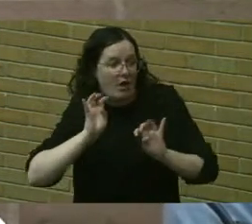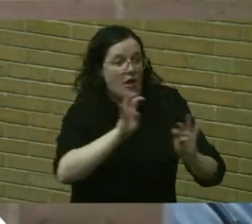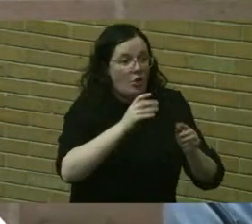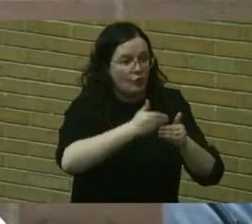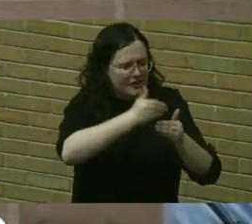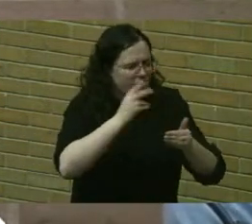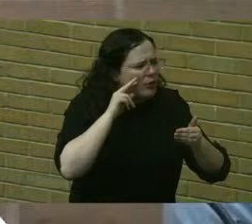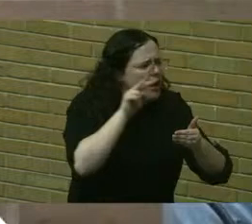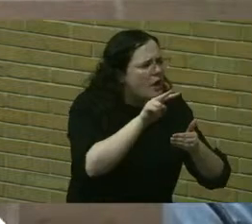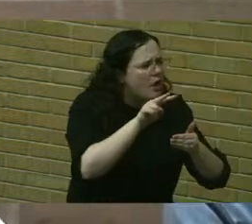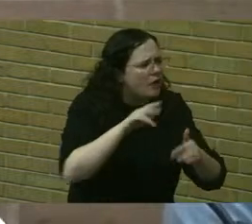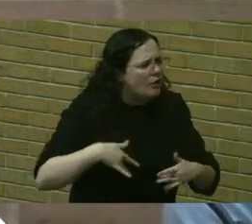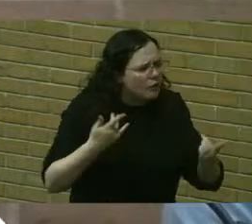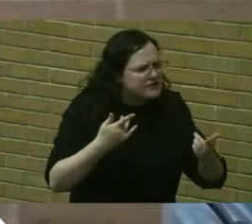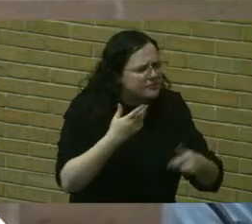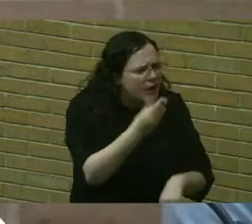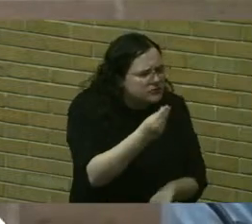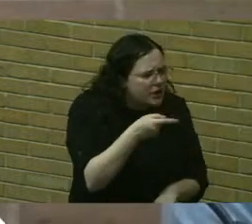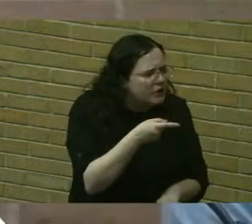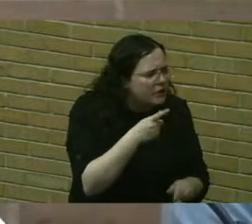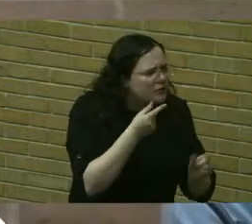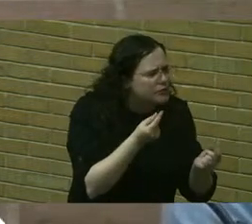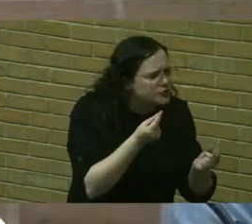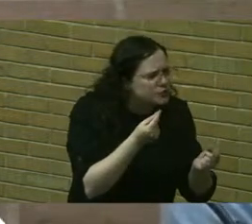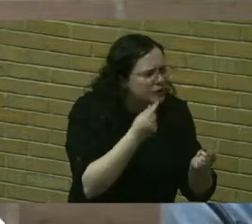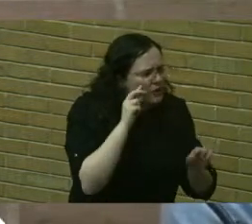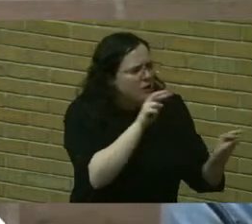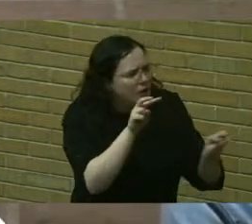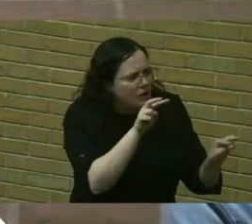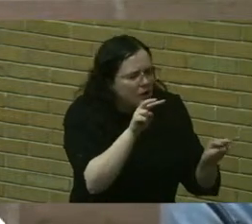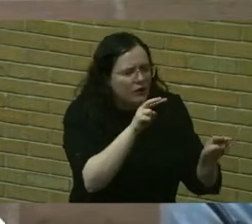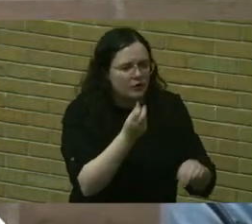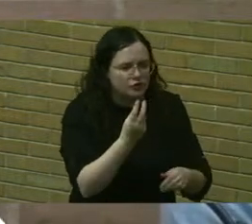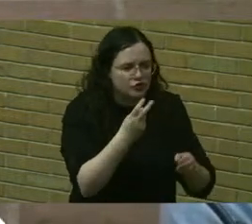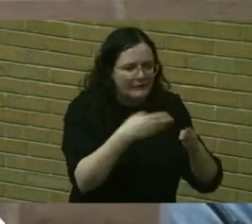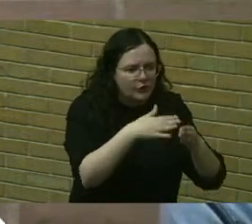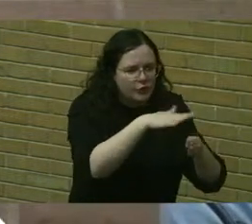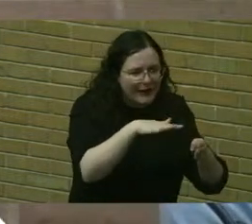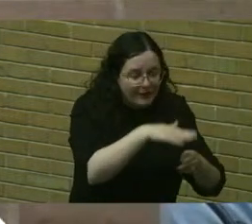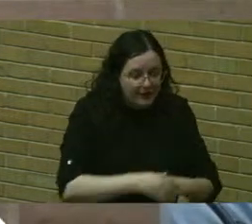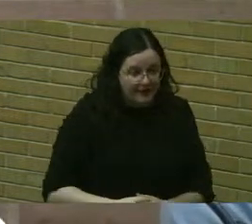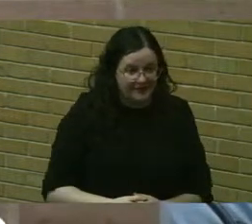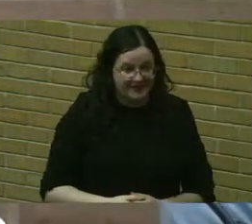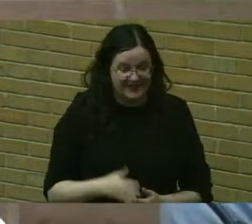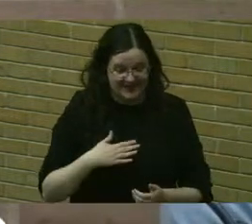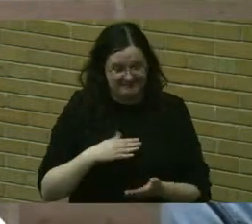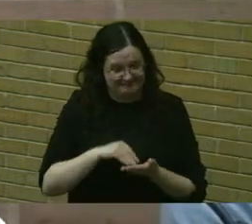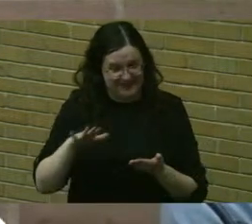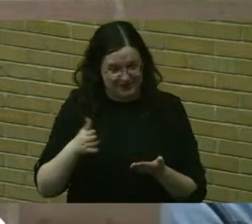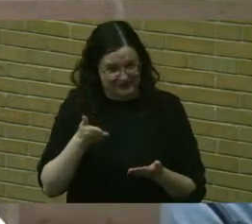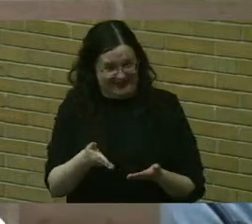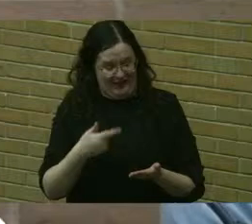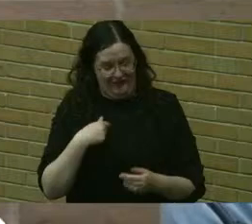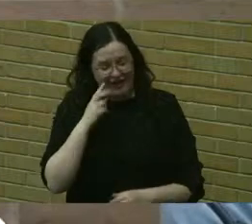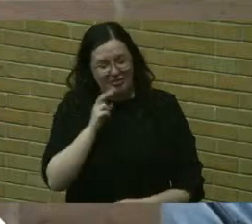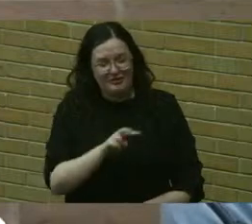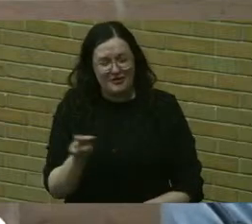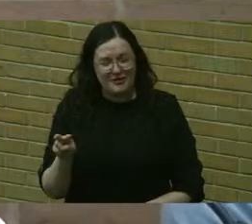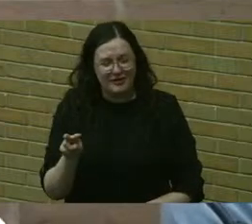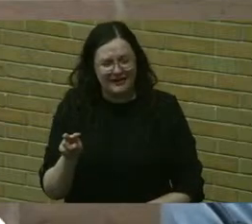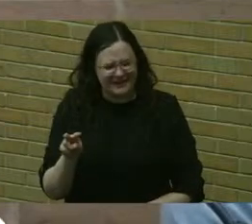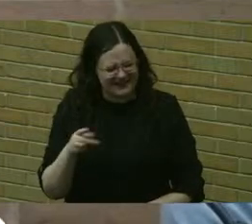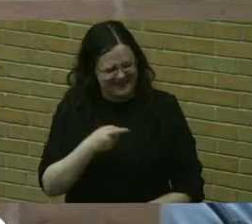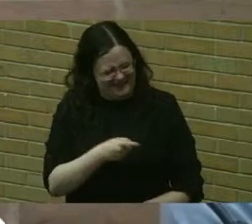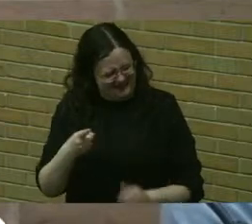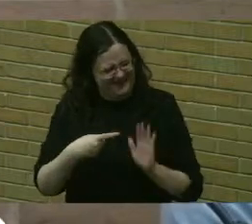classroom offers a decent view of 12 Corners. I looked at my students in front of me. They epitomize what Brighton stands